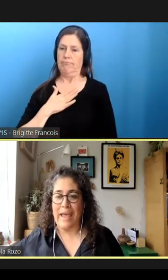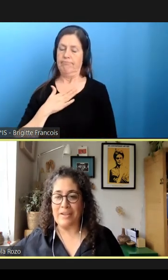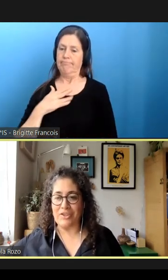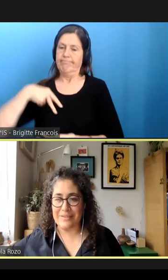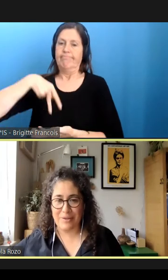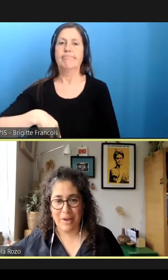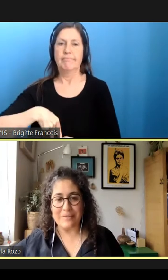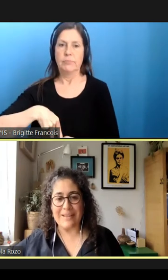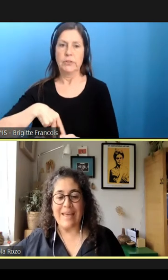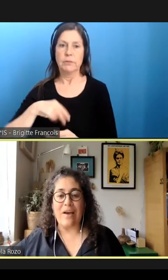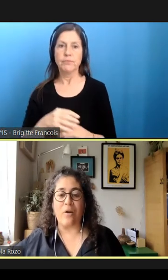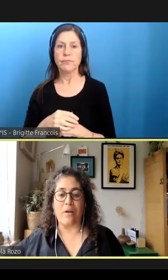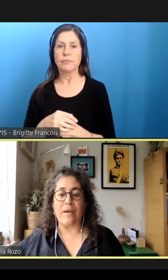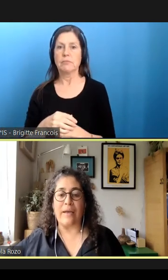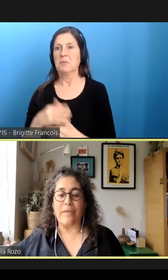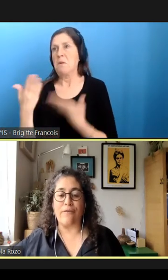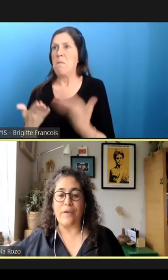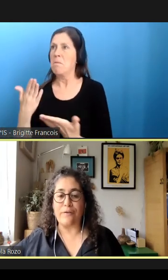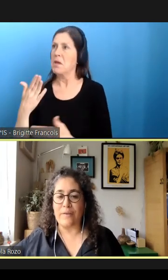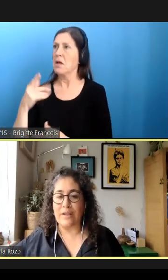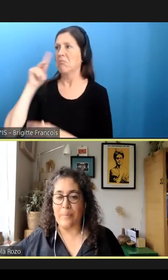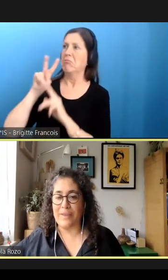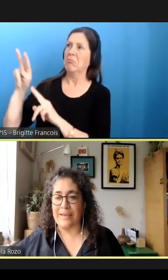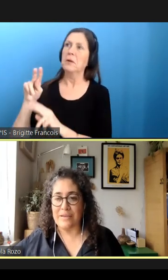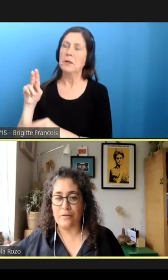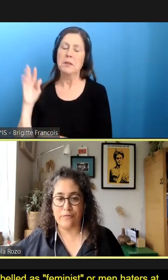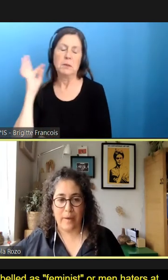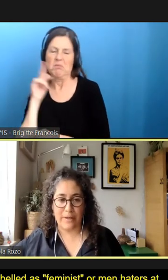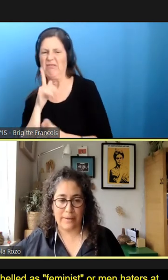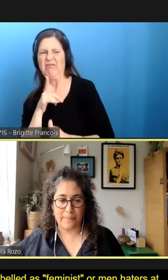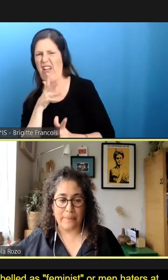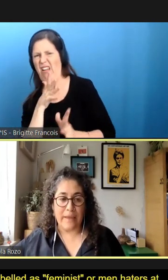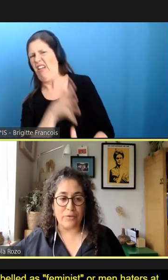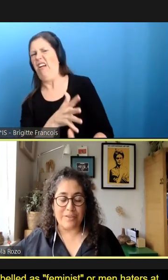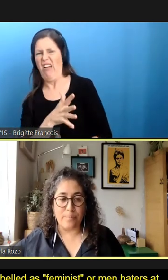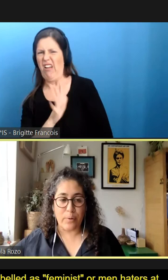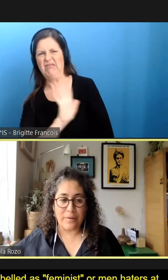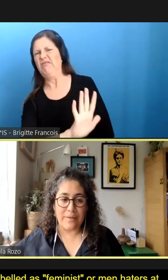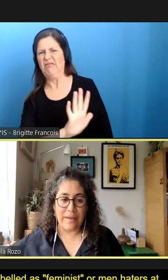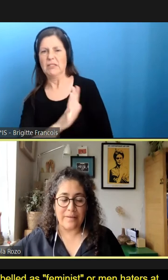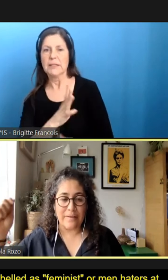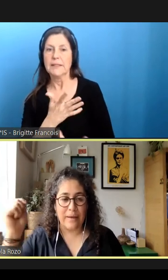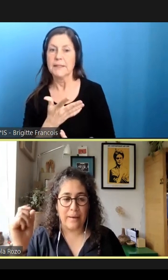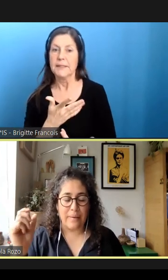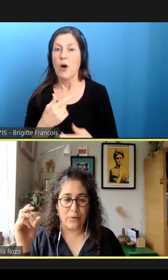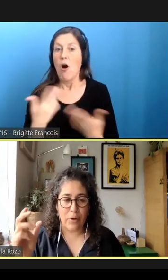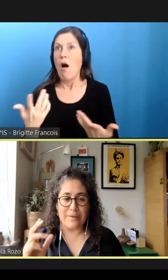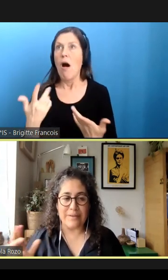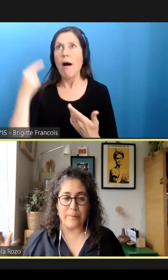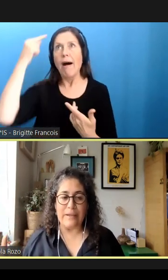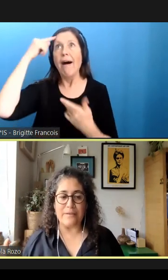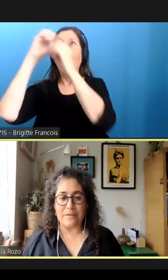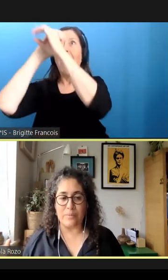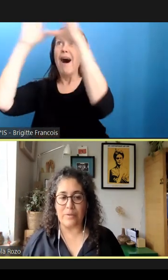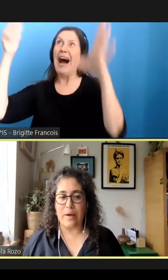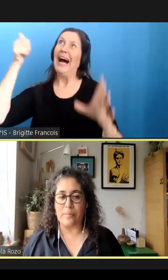men haters sometimes, or the fear of giving up the ideal family. So it's important that to notice that